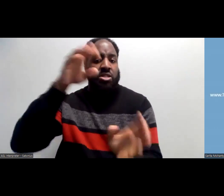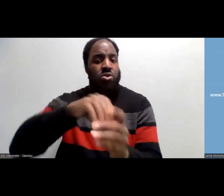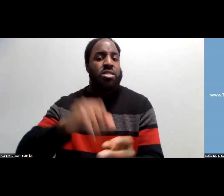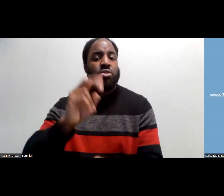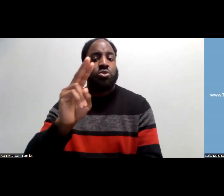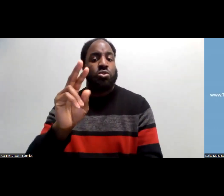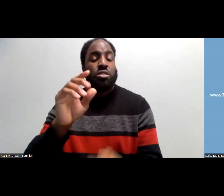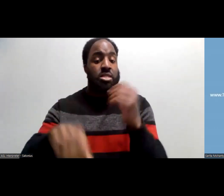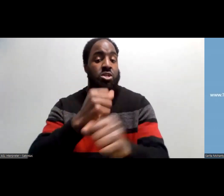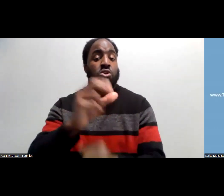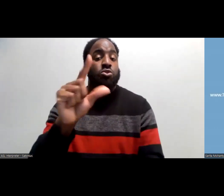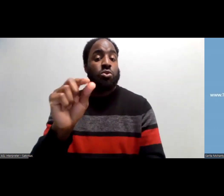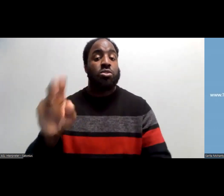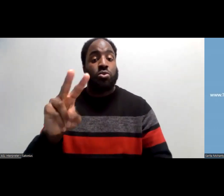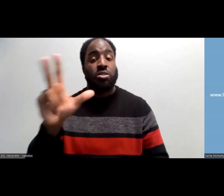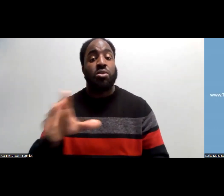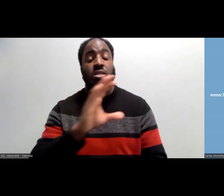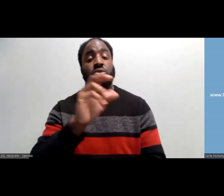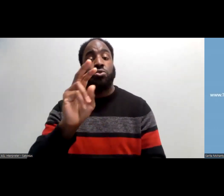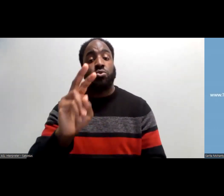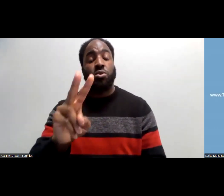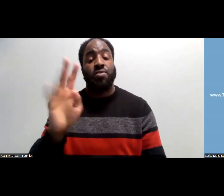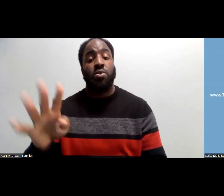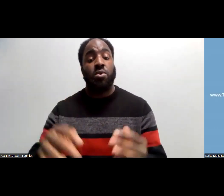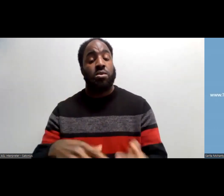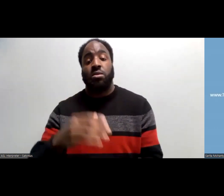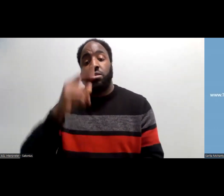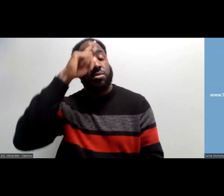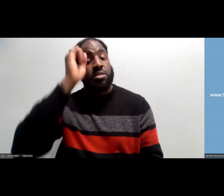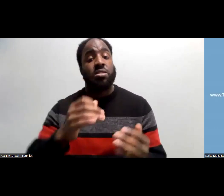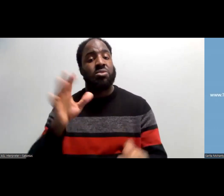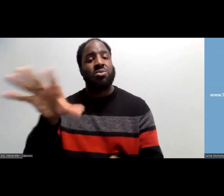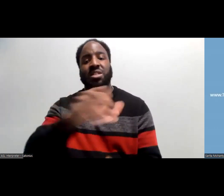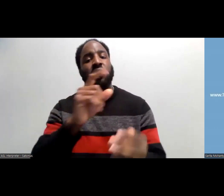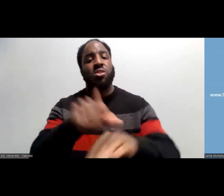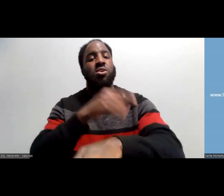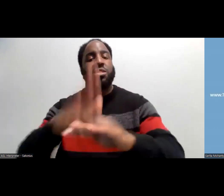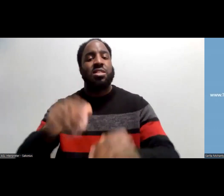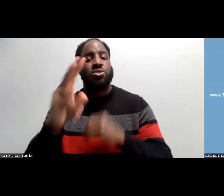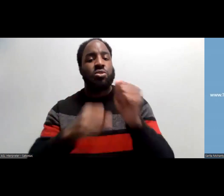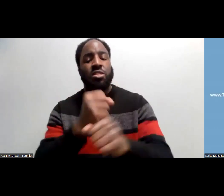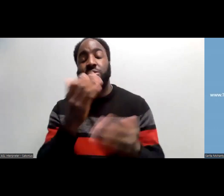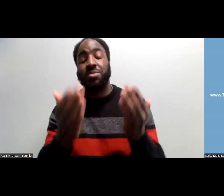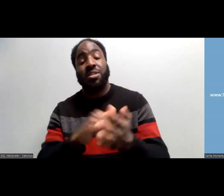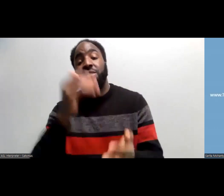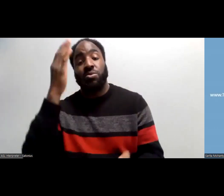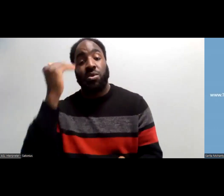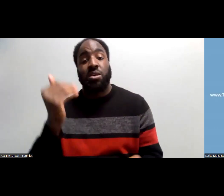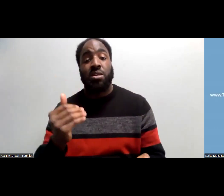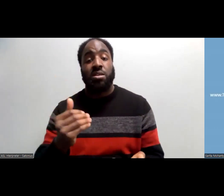specifically? I wonder, or we wonder, you know, whether that's because it will take longer than 2 years. Maybe that's why it was kind of